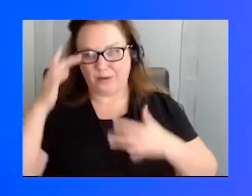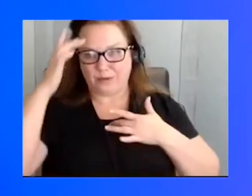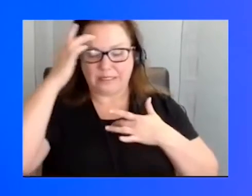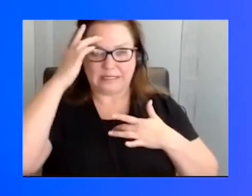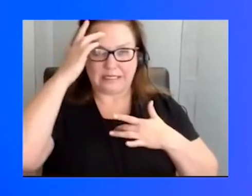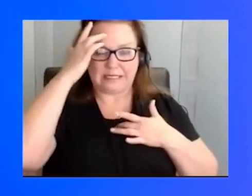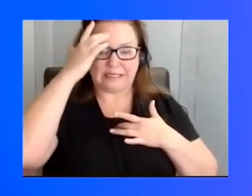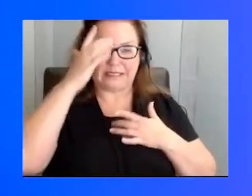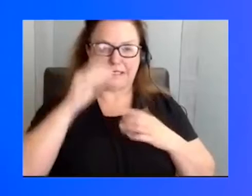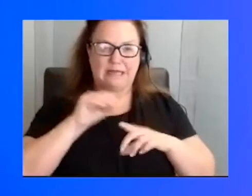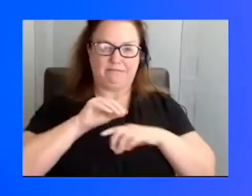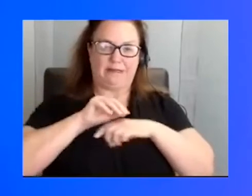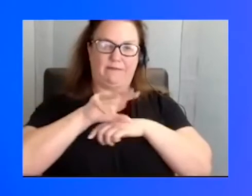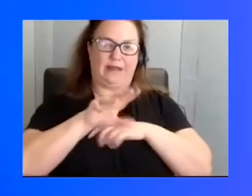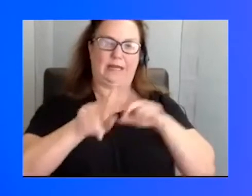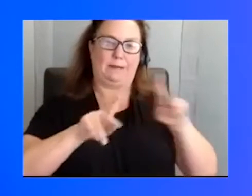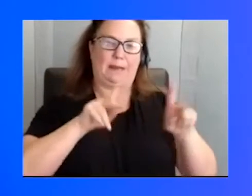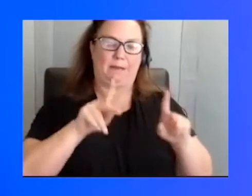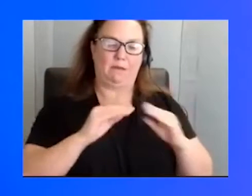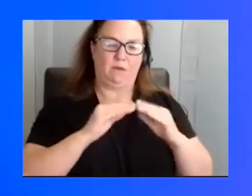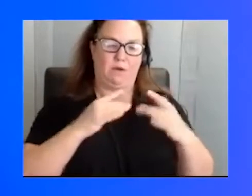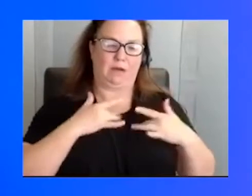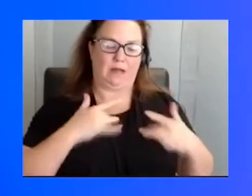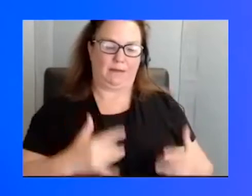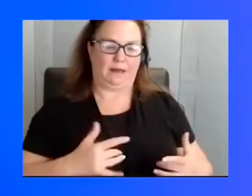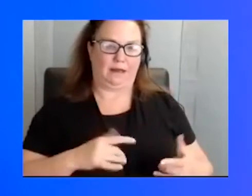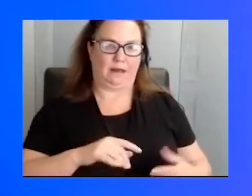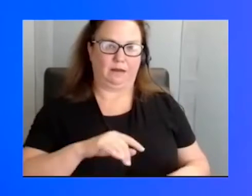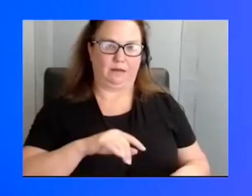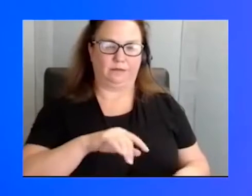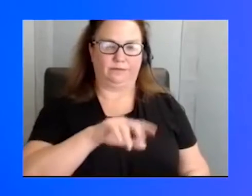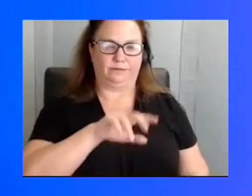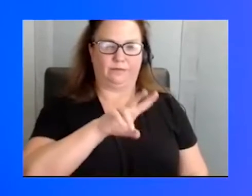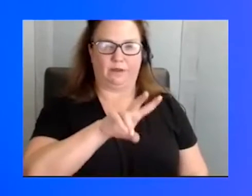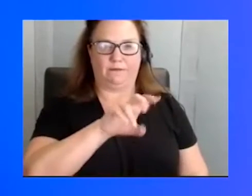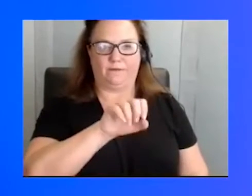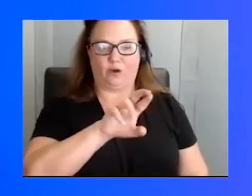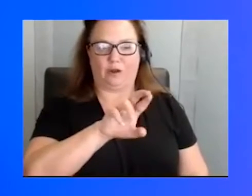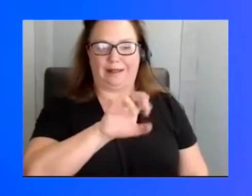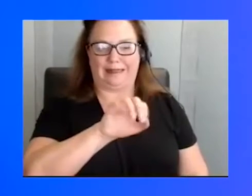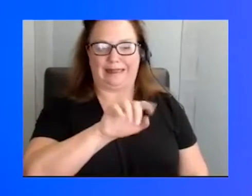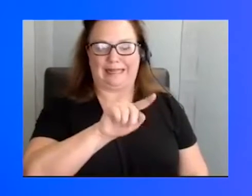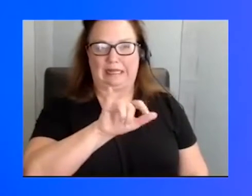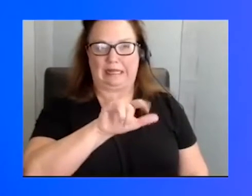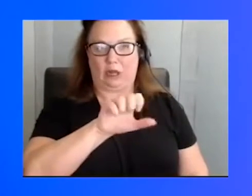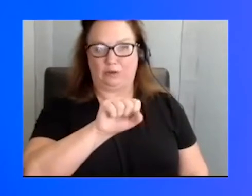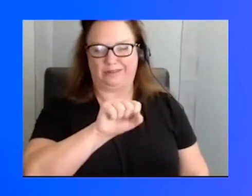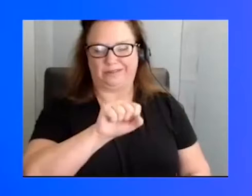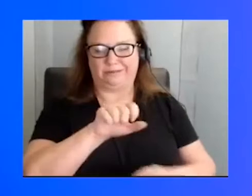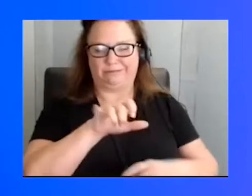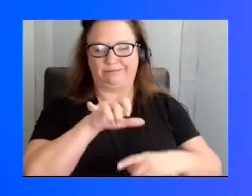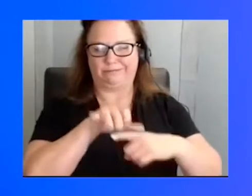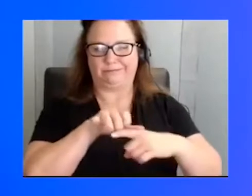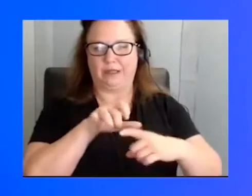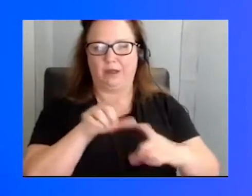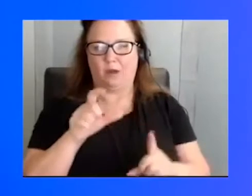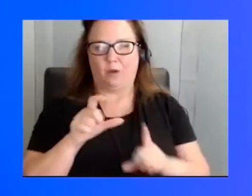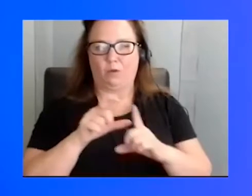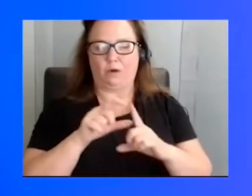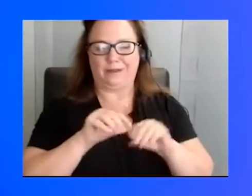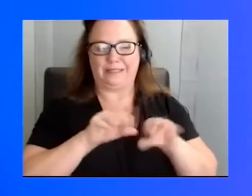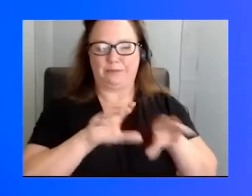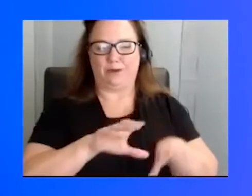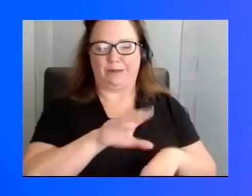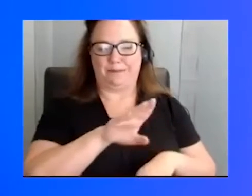affect people much more commonly, such as ehrlichiosis, which is another bacteria that is spread by ticks, Rocky Mountain